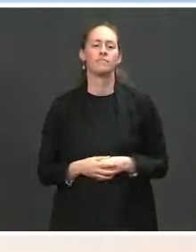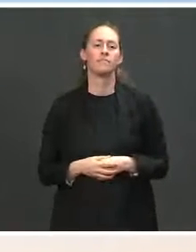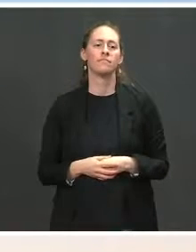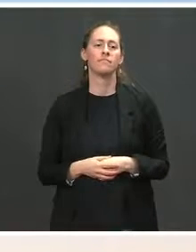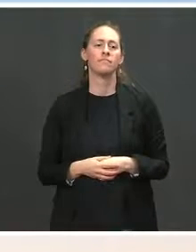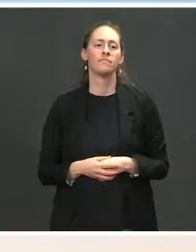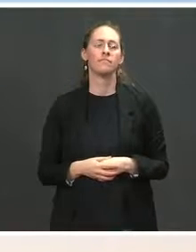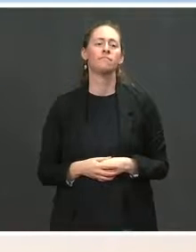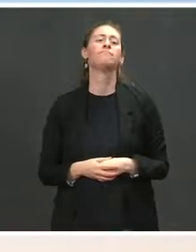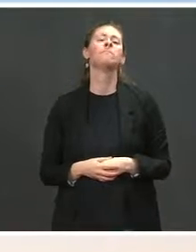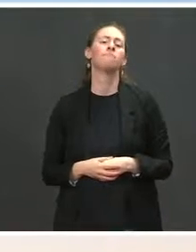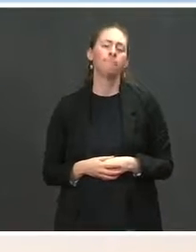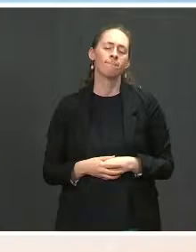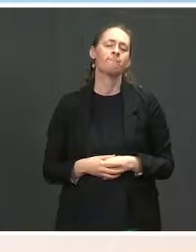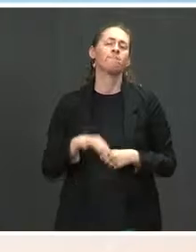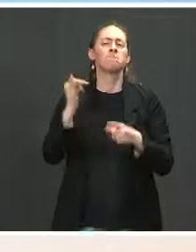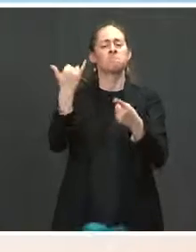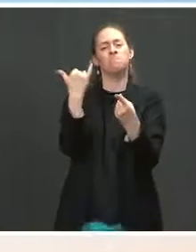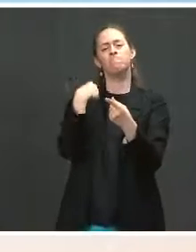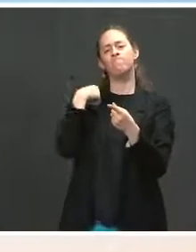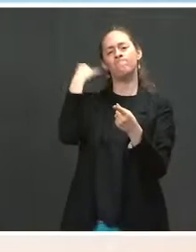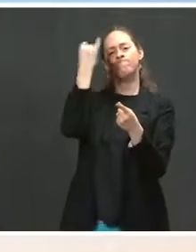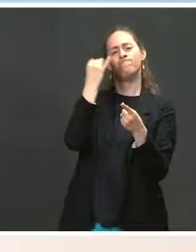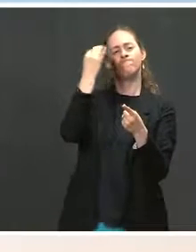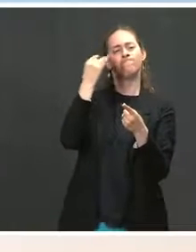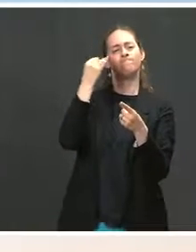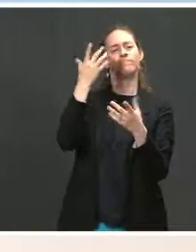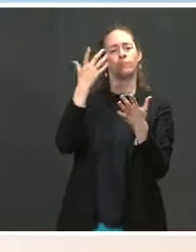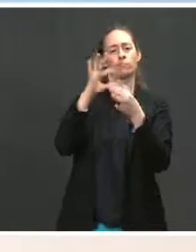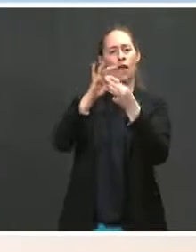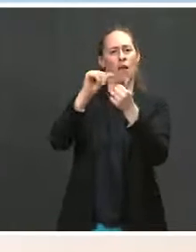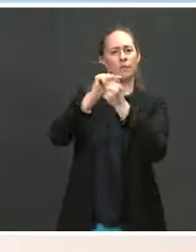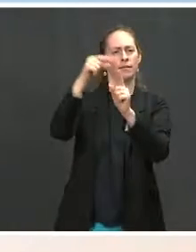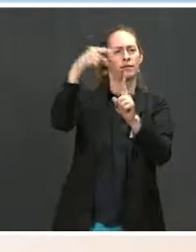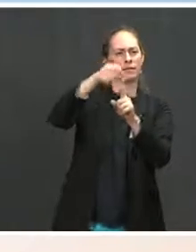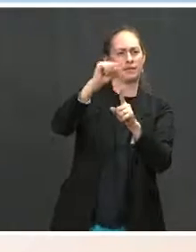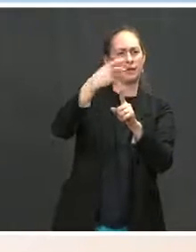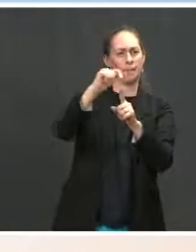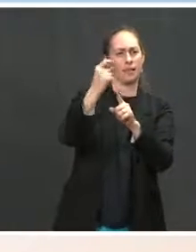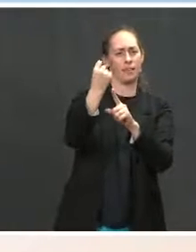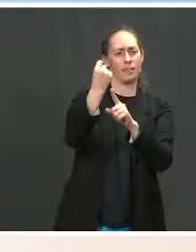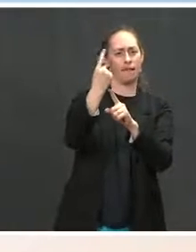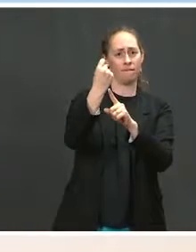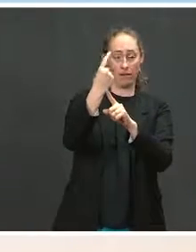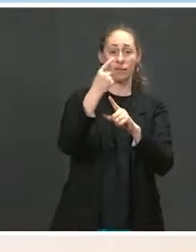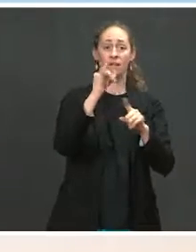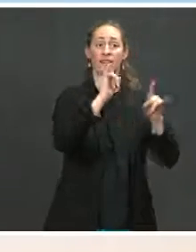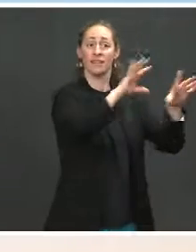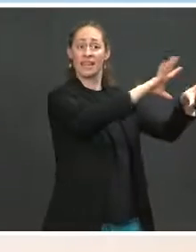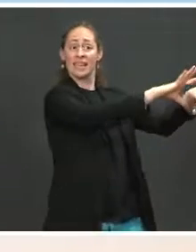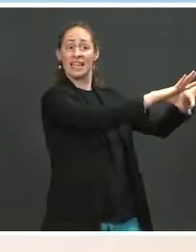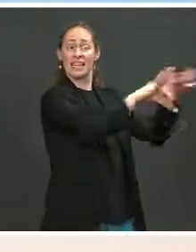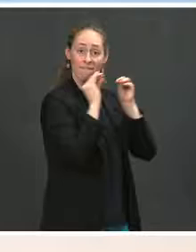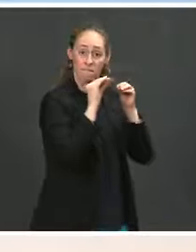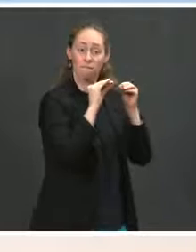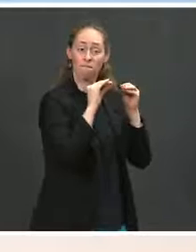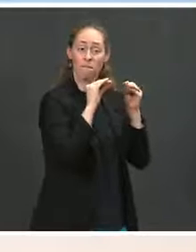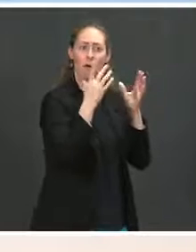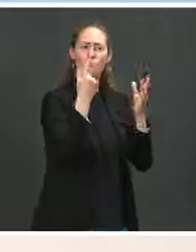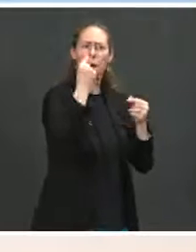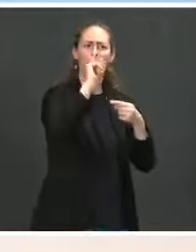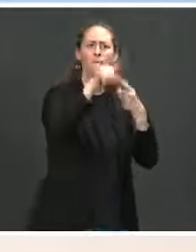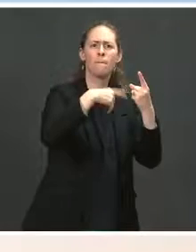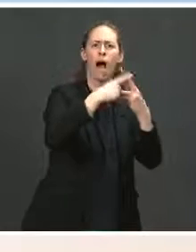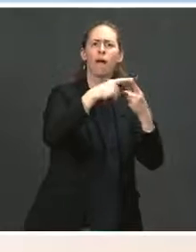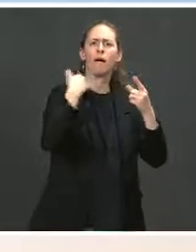with the removal of combat troops by September 11th at the latest, does that include special operators, special forces, any of those types